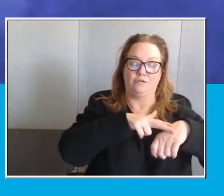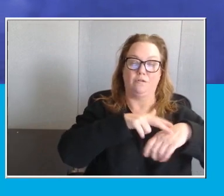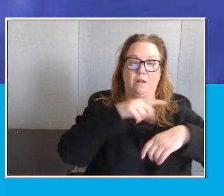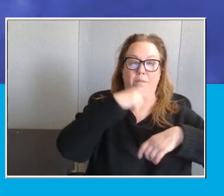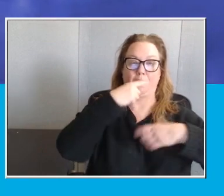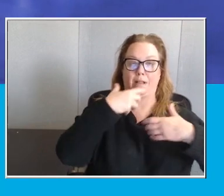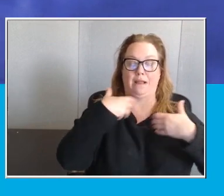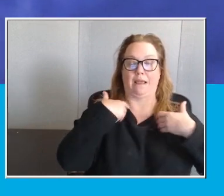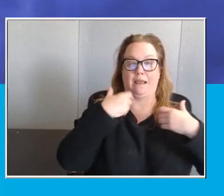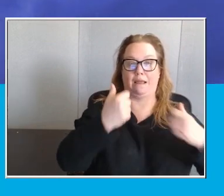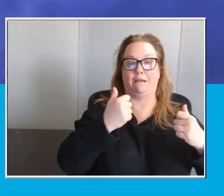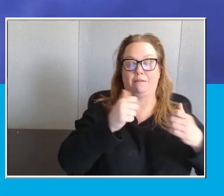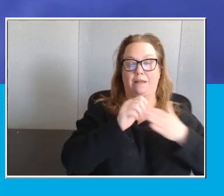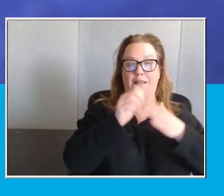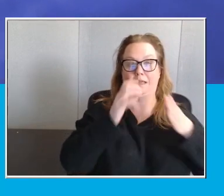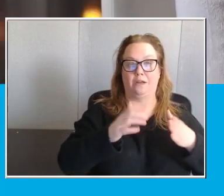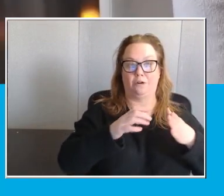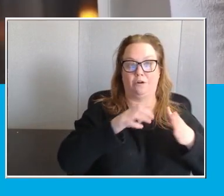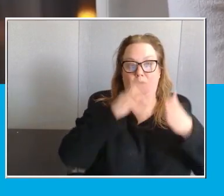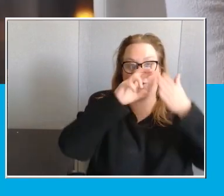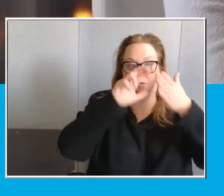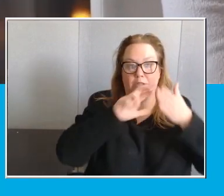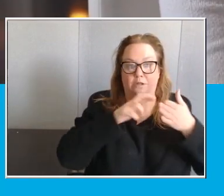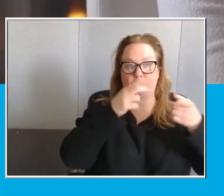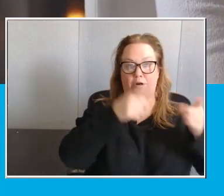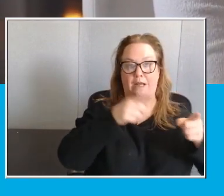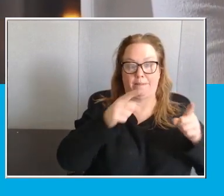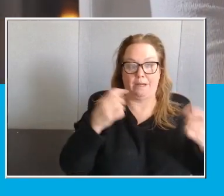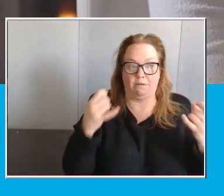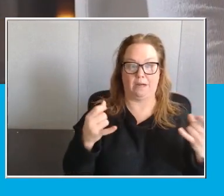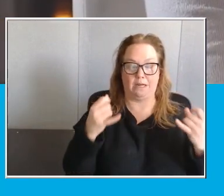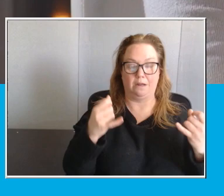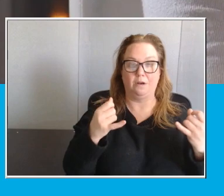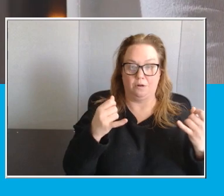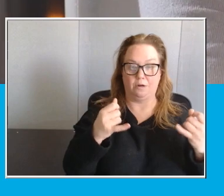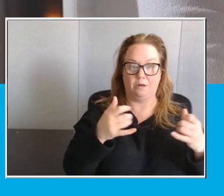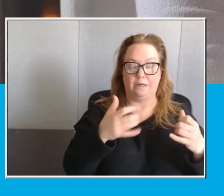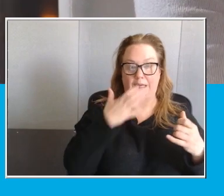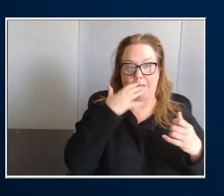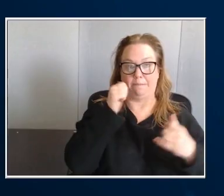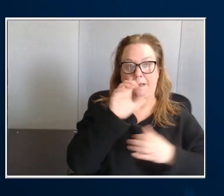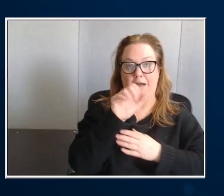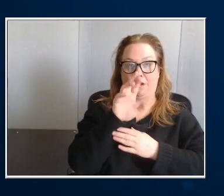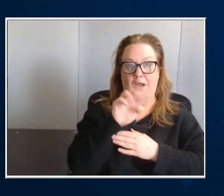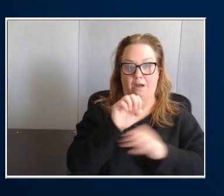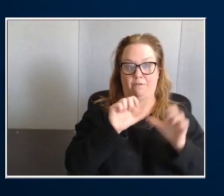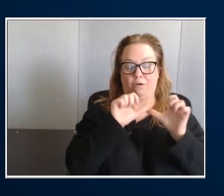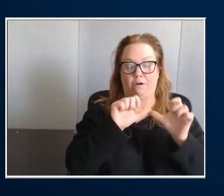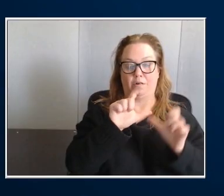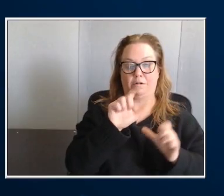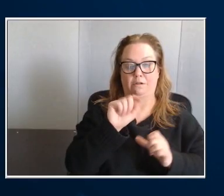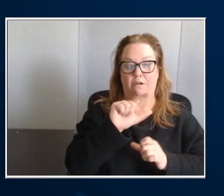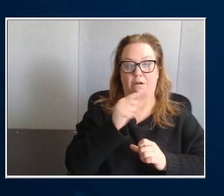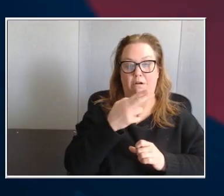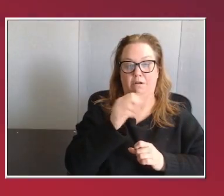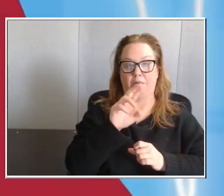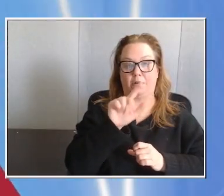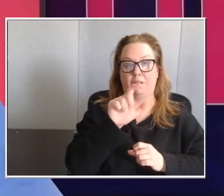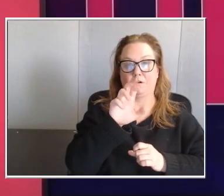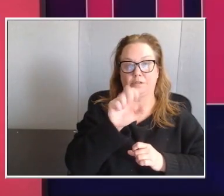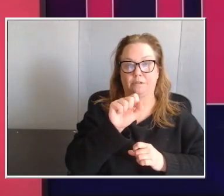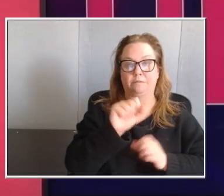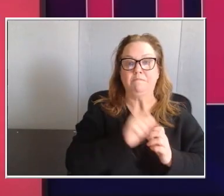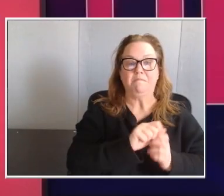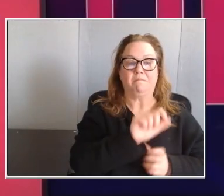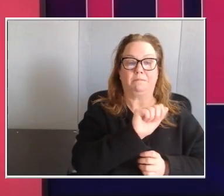to explore the crucial research happening right now, giving better care for long haulers. Thursday at 8. I'm